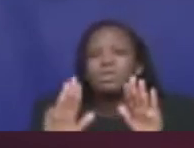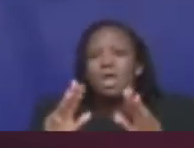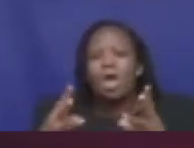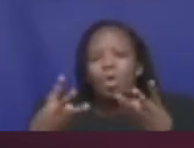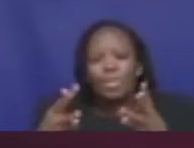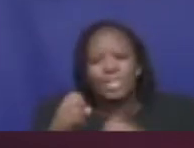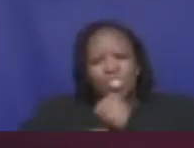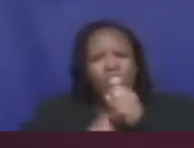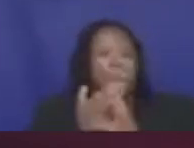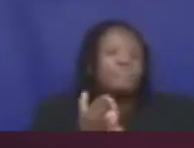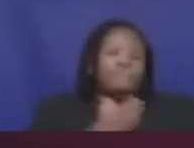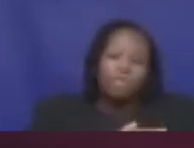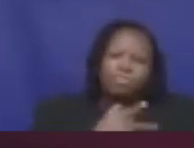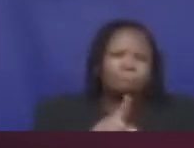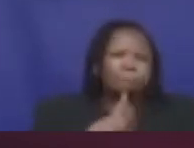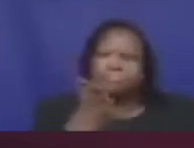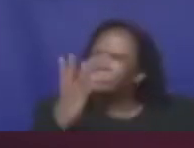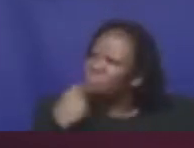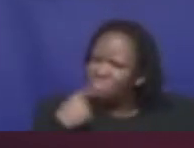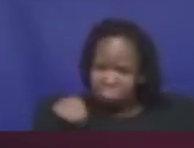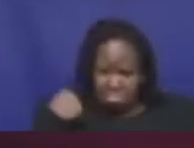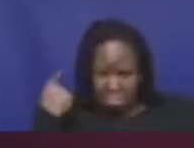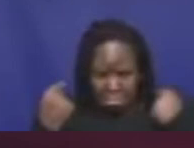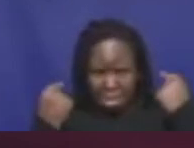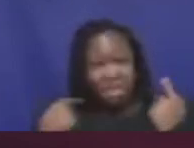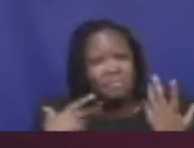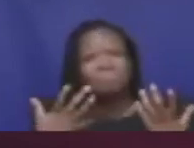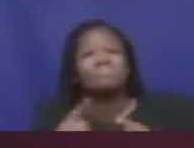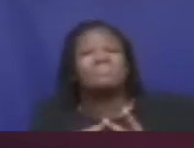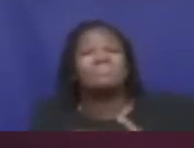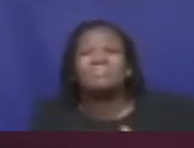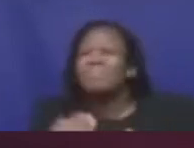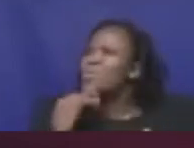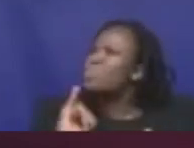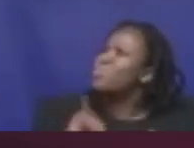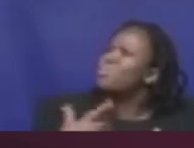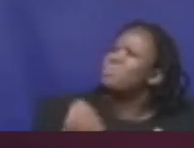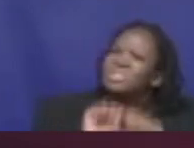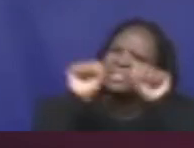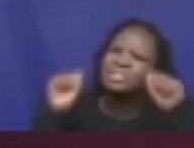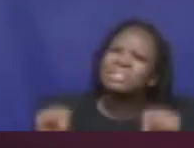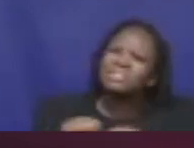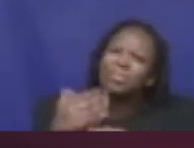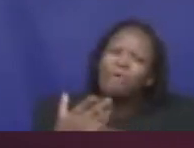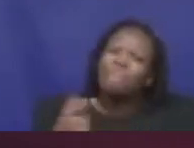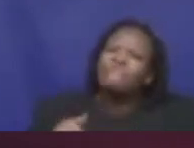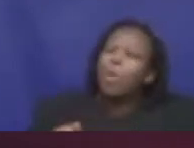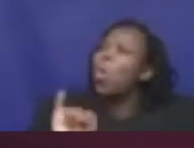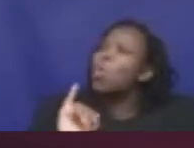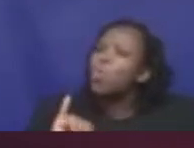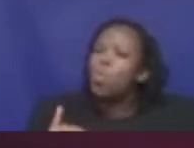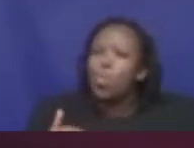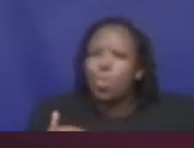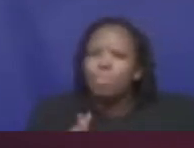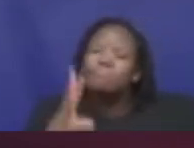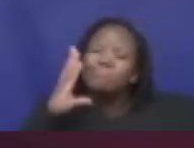that. You may ask, have I gone mad? Or you may ask, who has the system been working well for? Is it